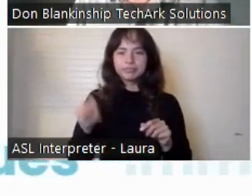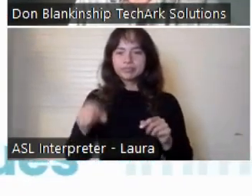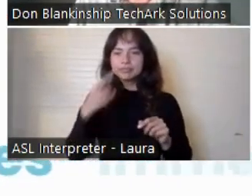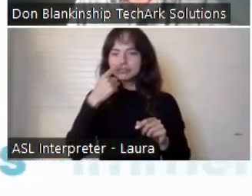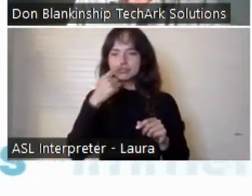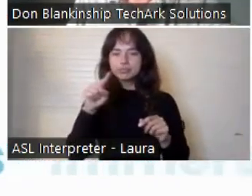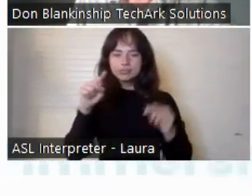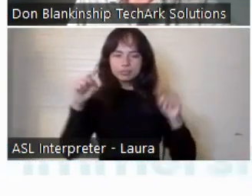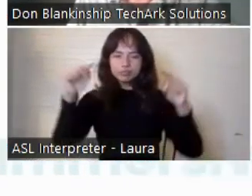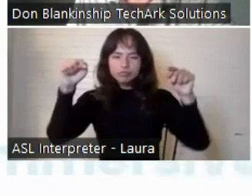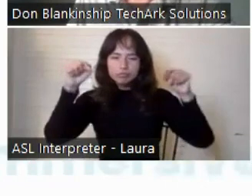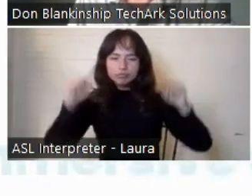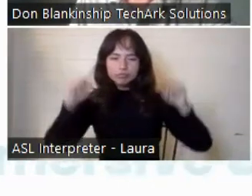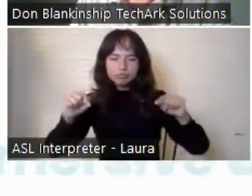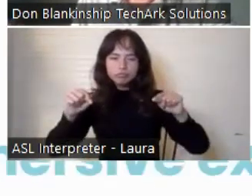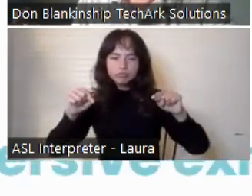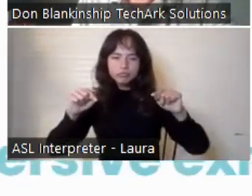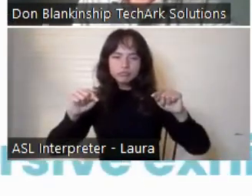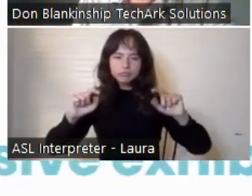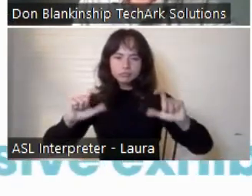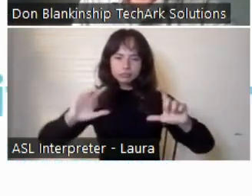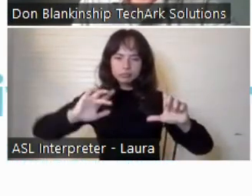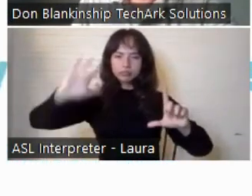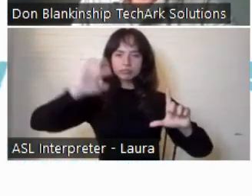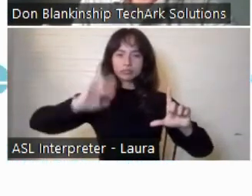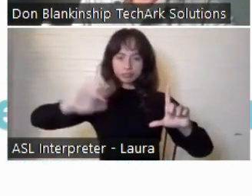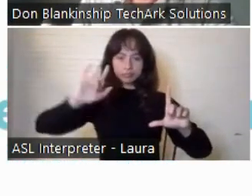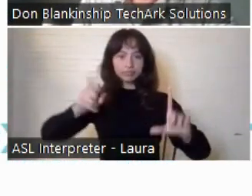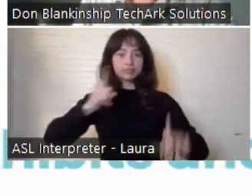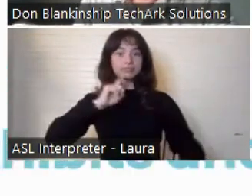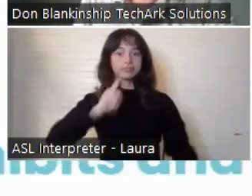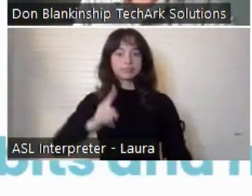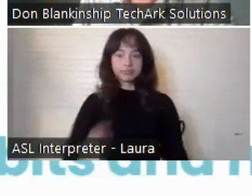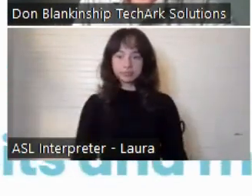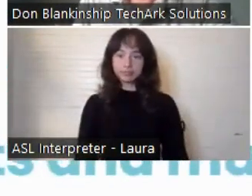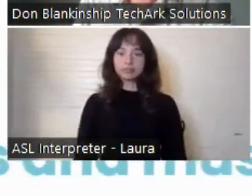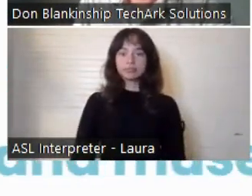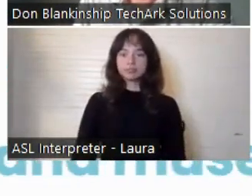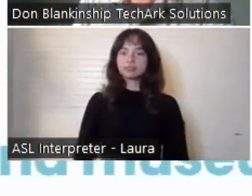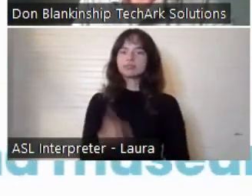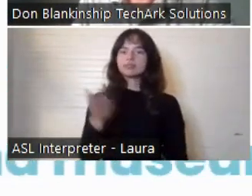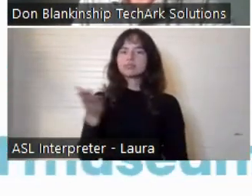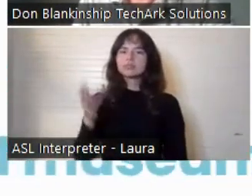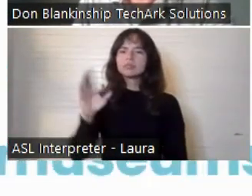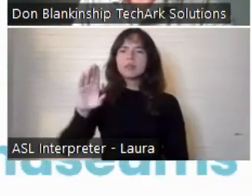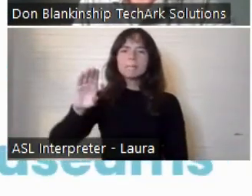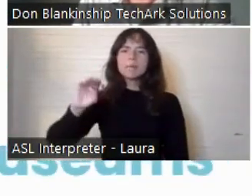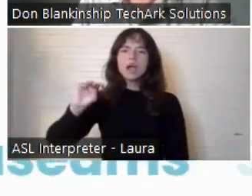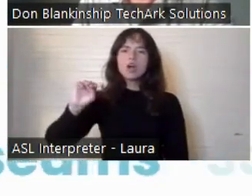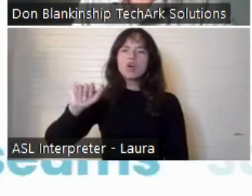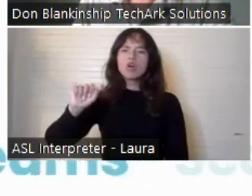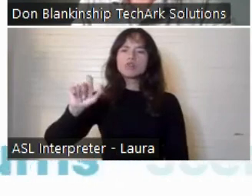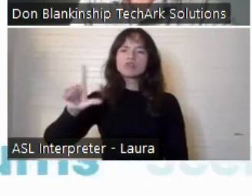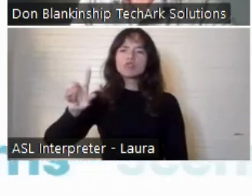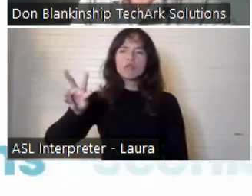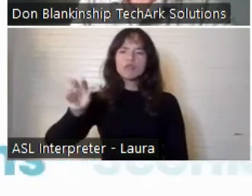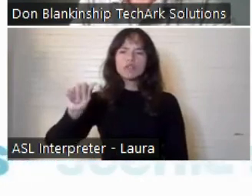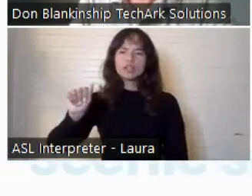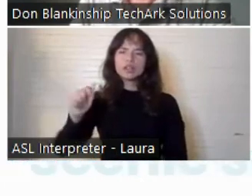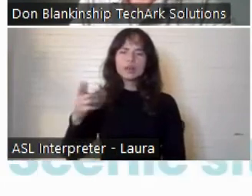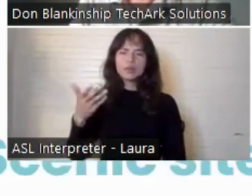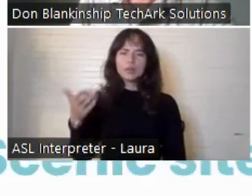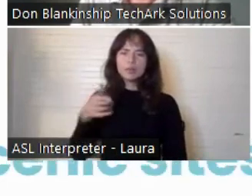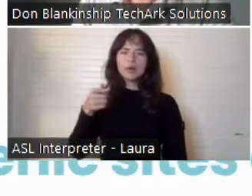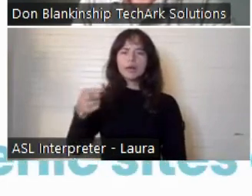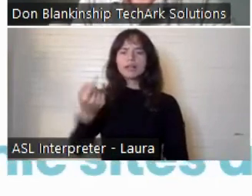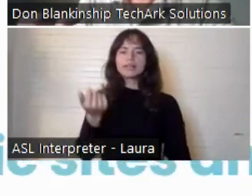so Coastal or visitcova.com is sort of a consortium of different convention and tourism departments throughout southeastern part